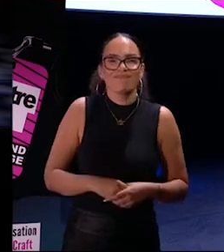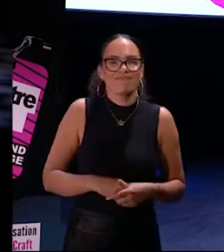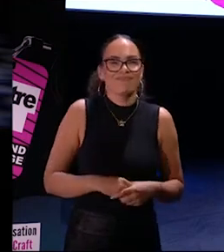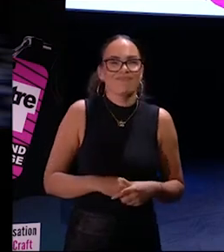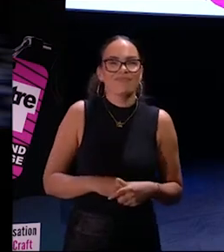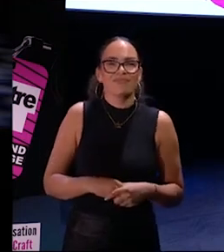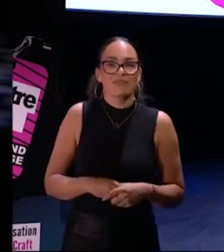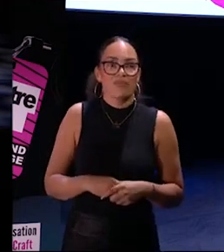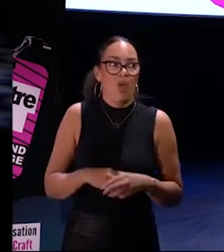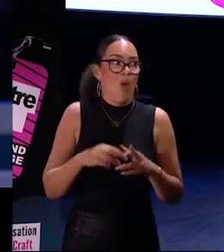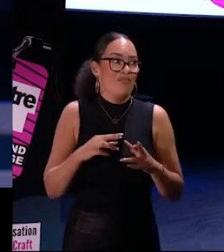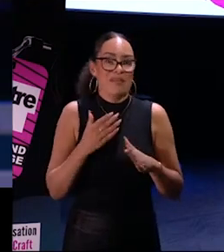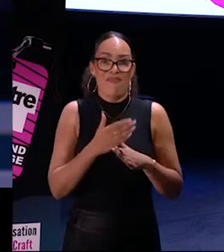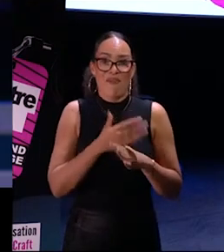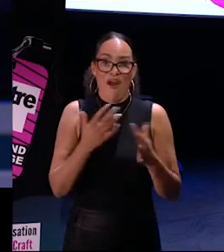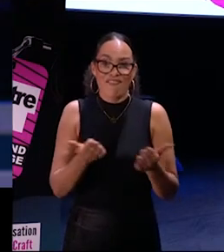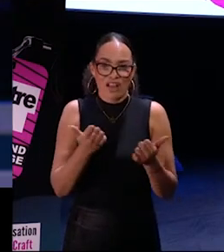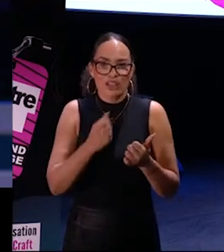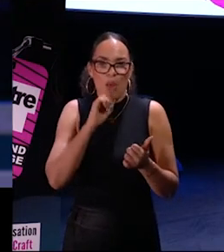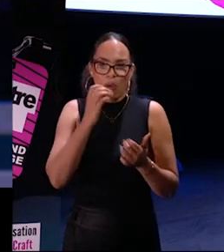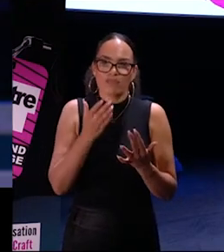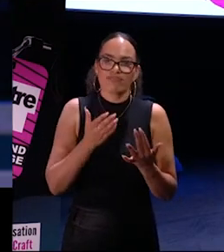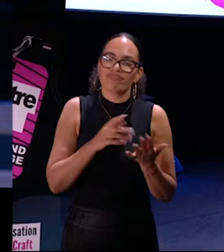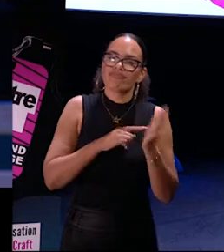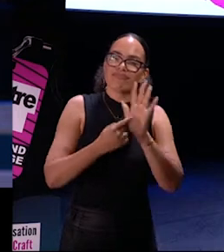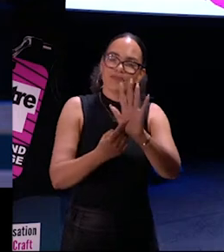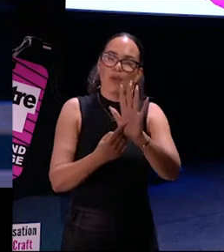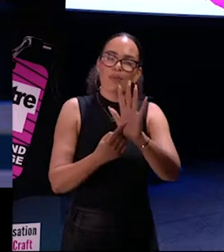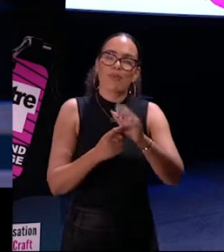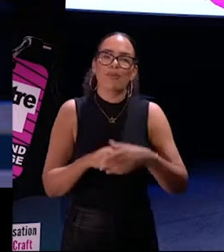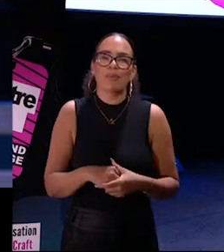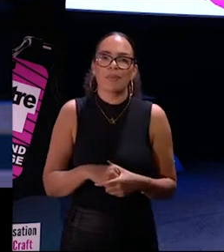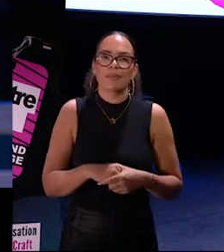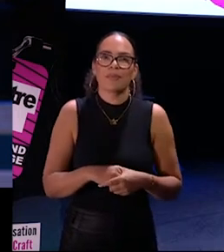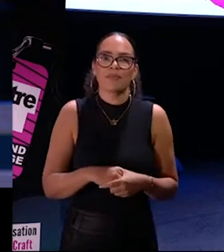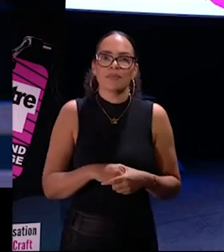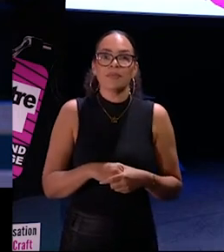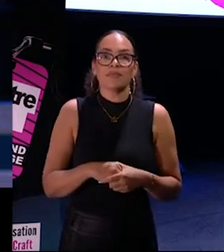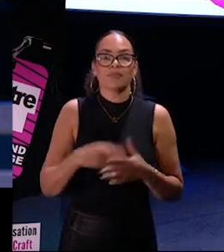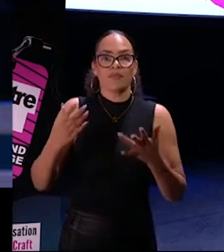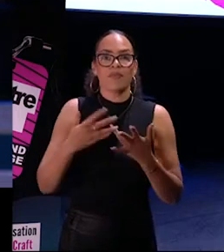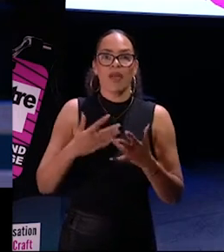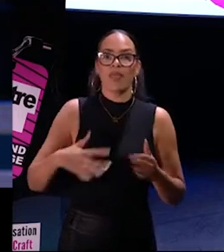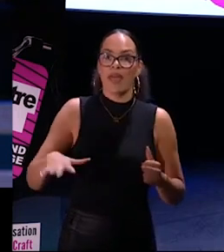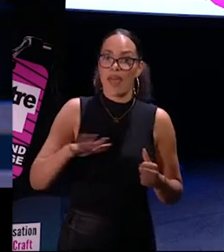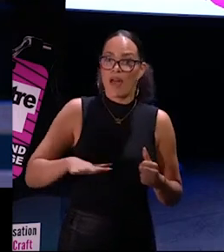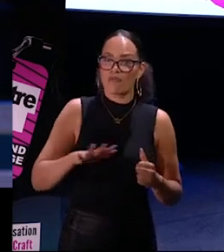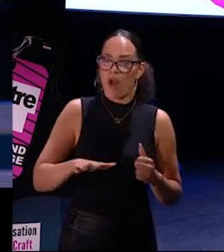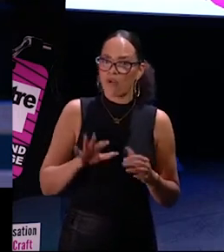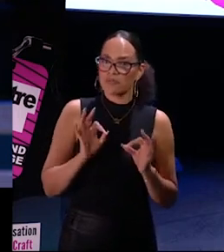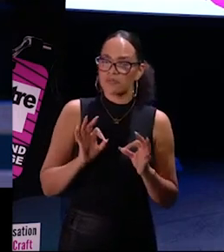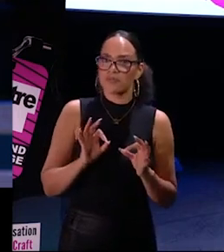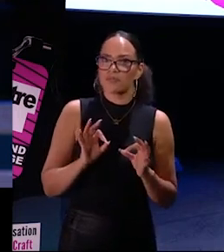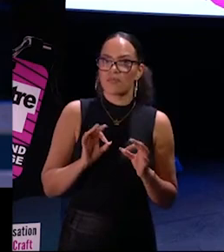we can get to that before the end, I'll run through those slides. and the other area which is particularly good for us